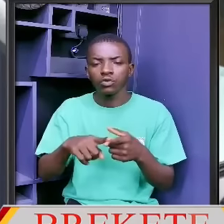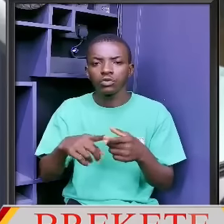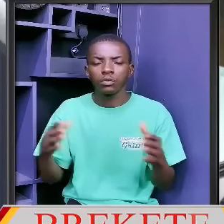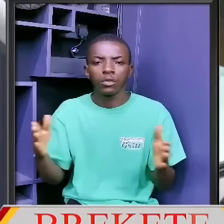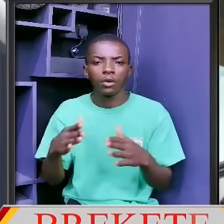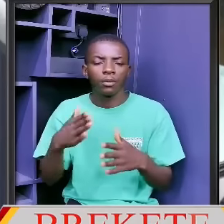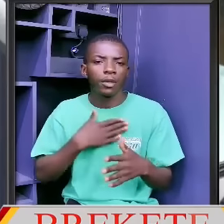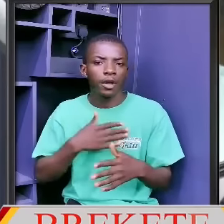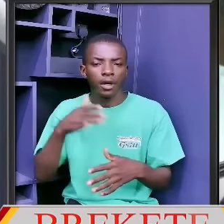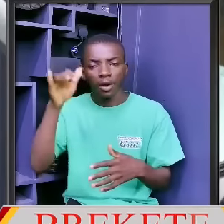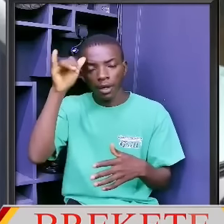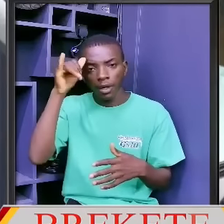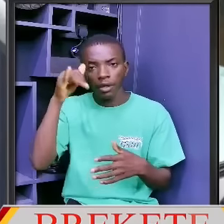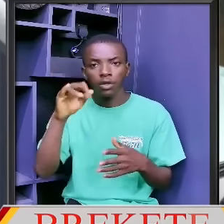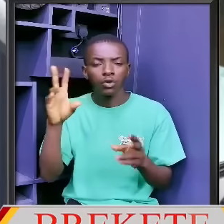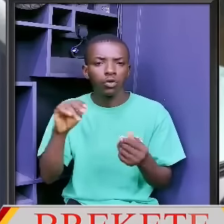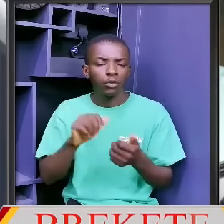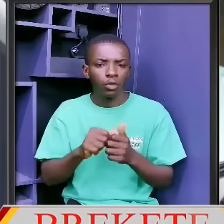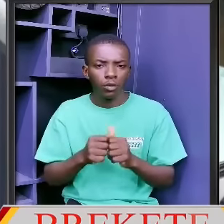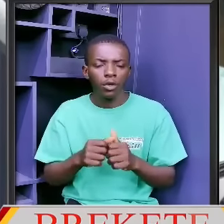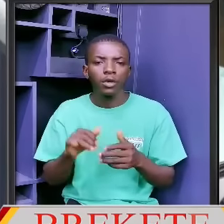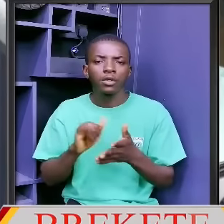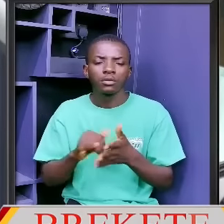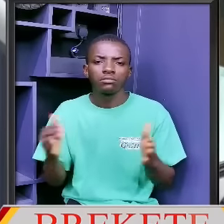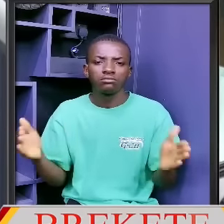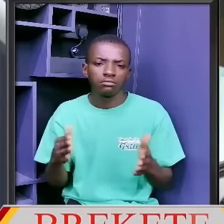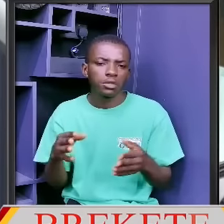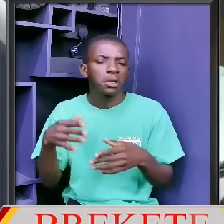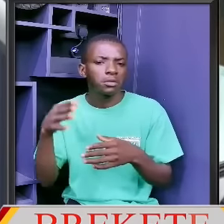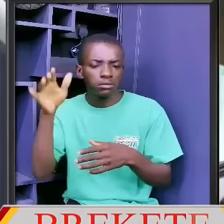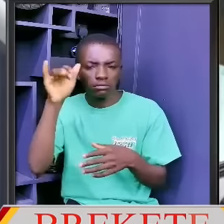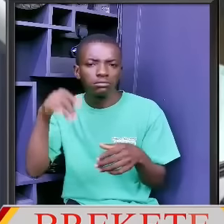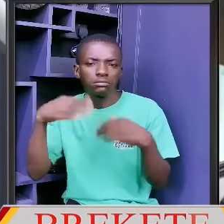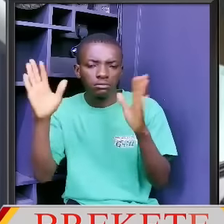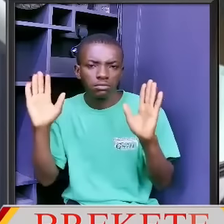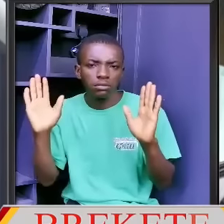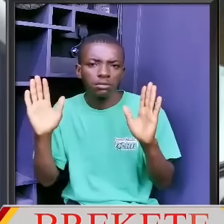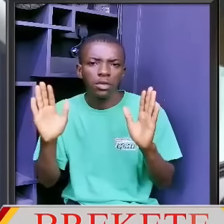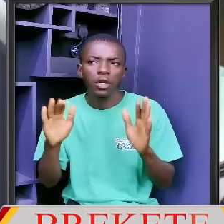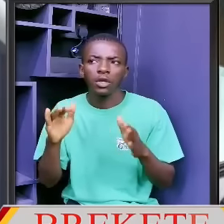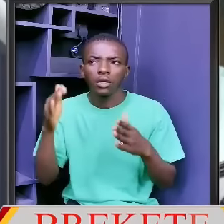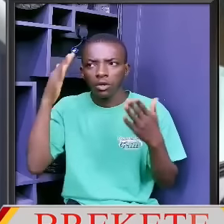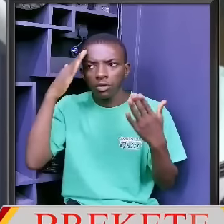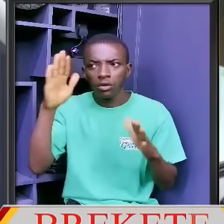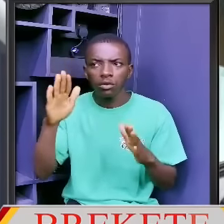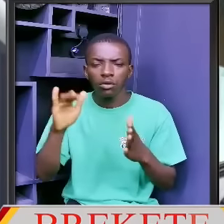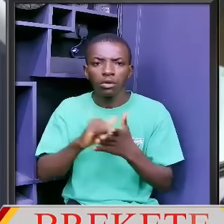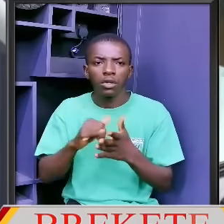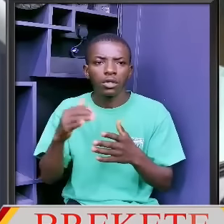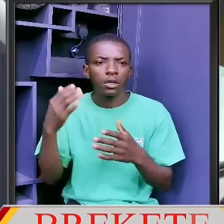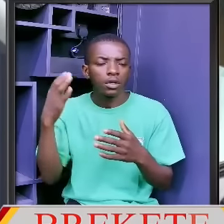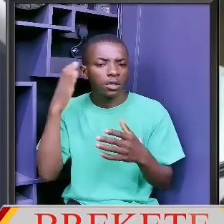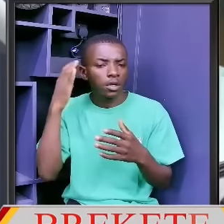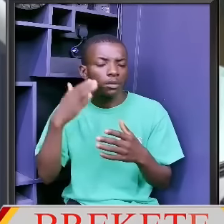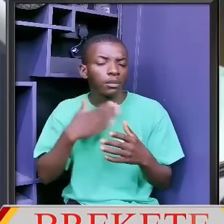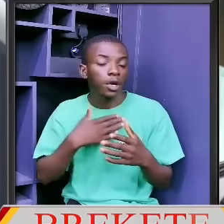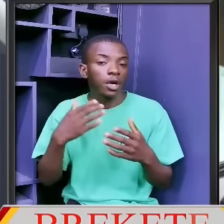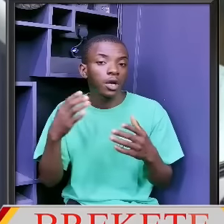my cattle. She said to, there is no problem. I can now pack them. I didn't know that he heard my conversation with